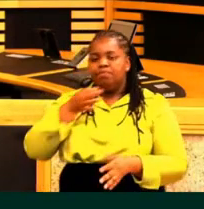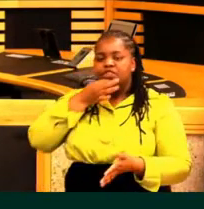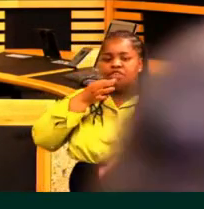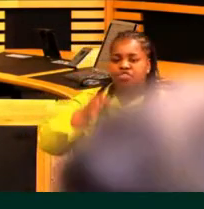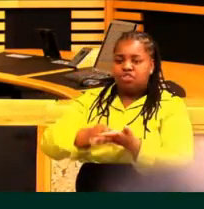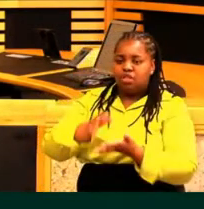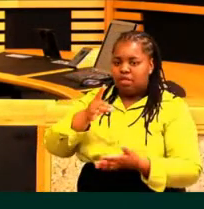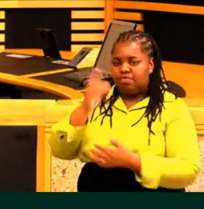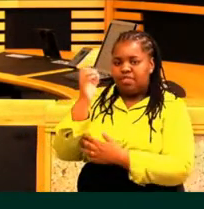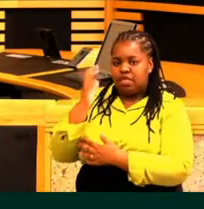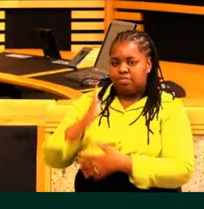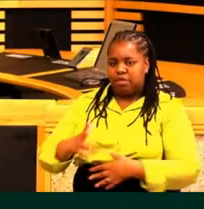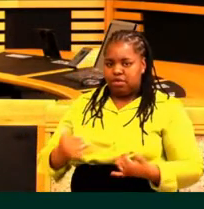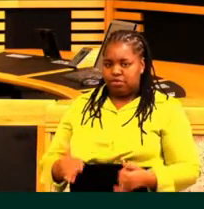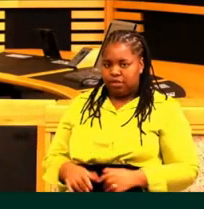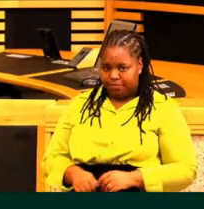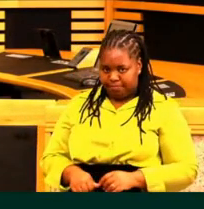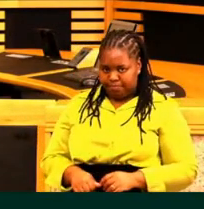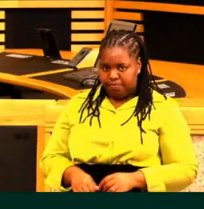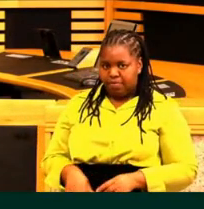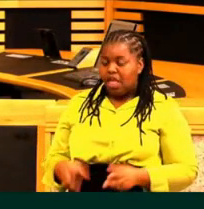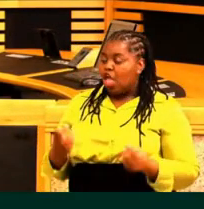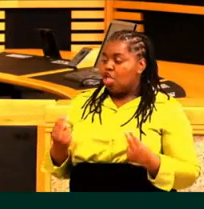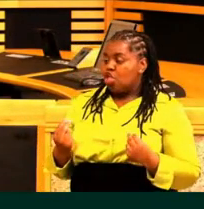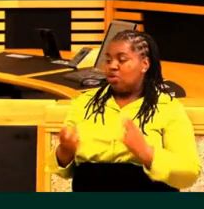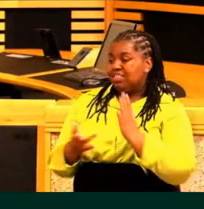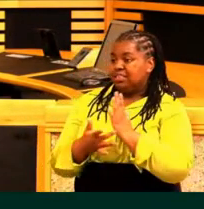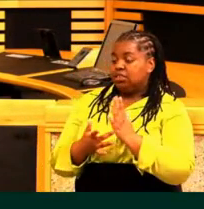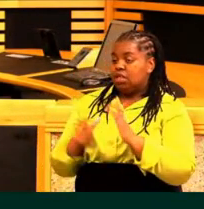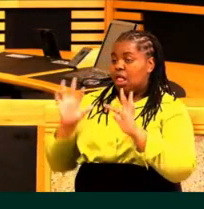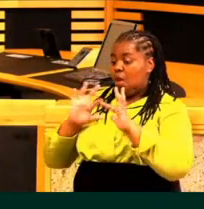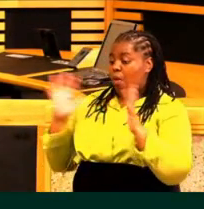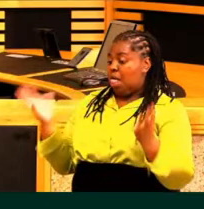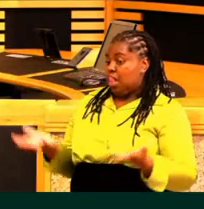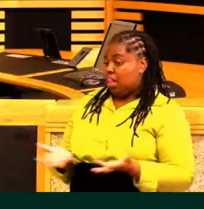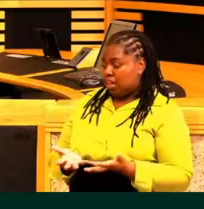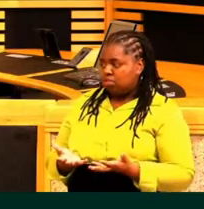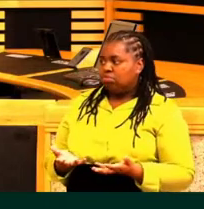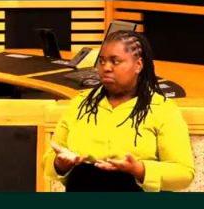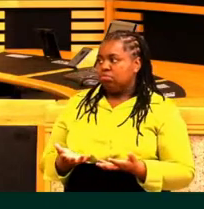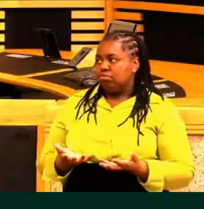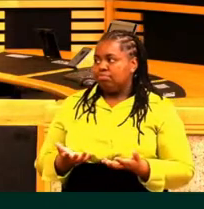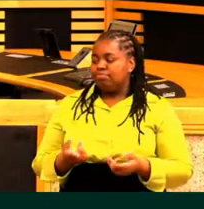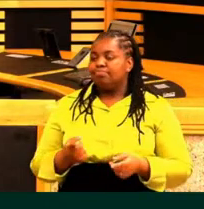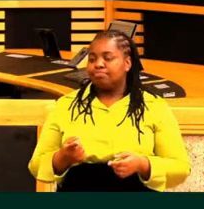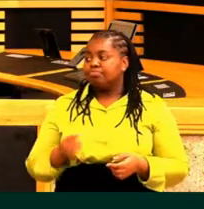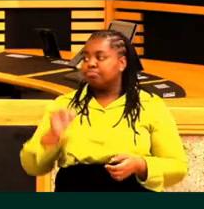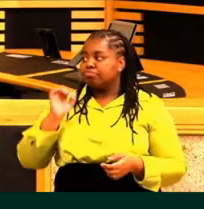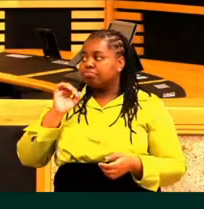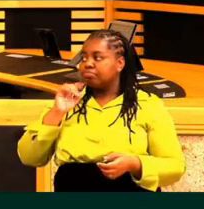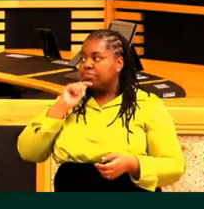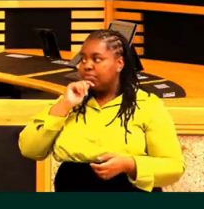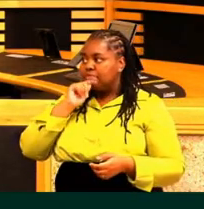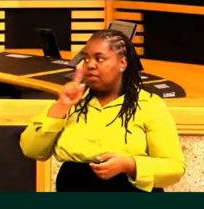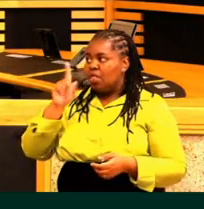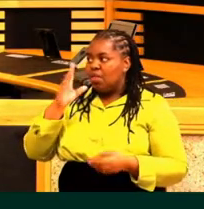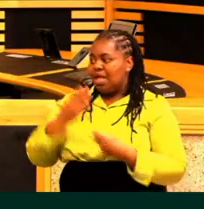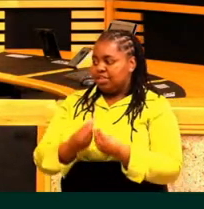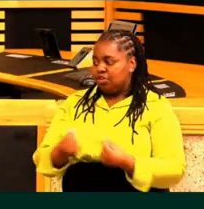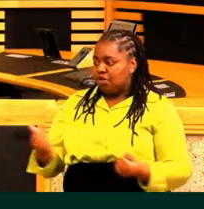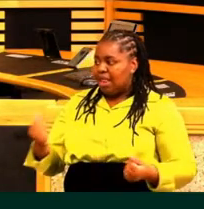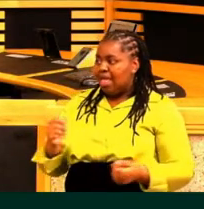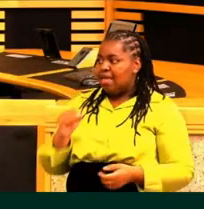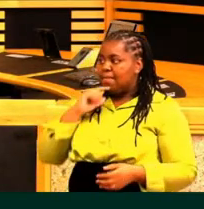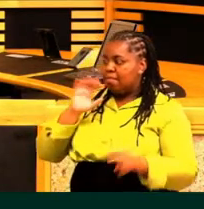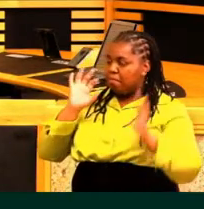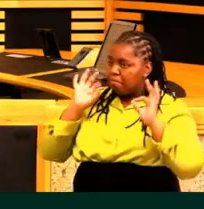by the guest speaker today the new digital world needs digital citizens as such it has resolved that an